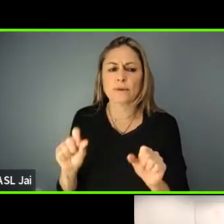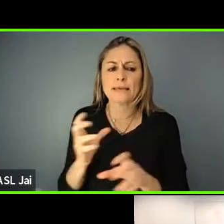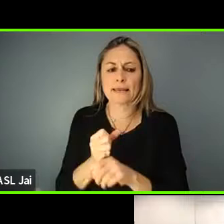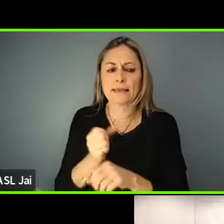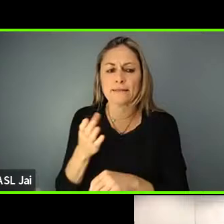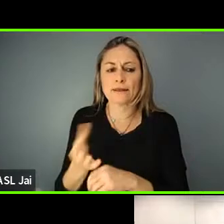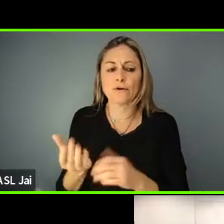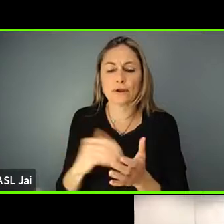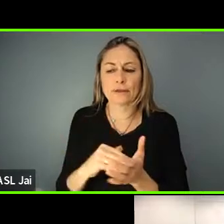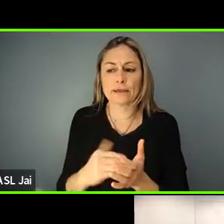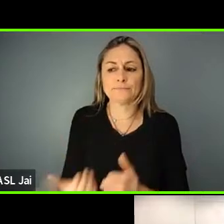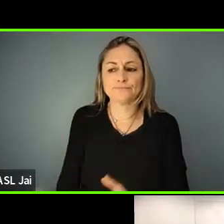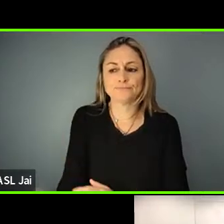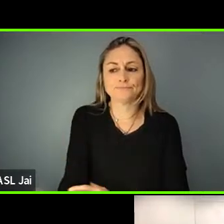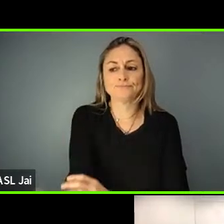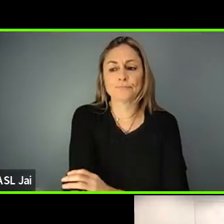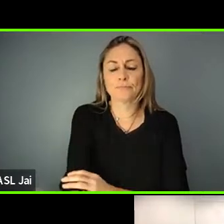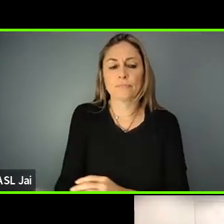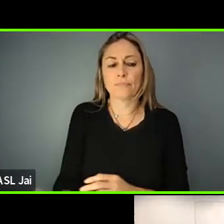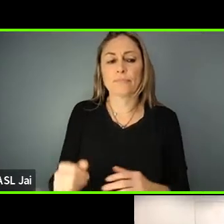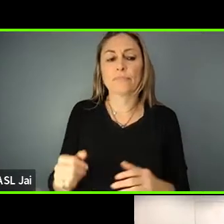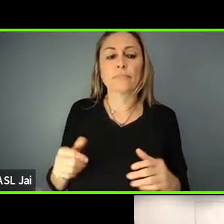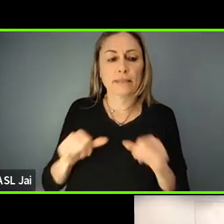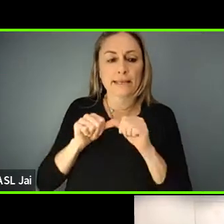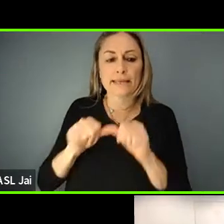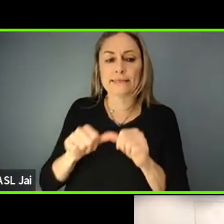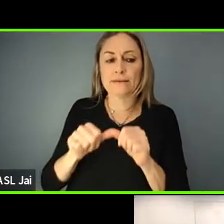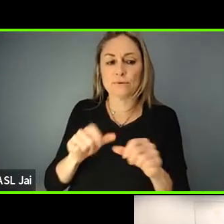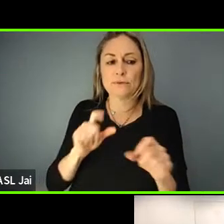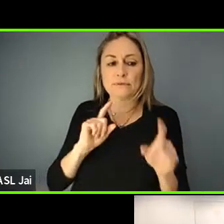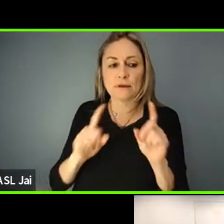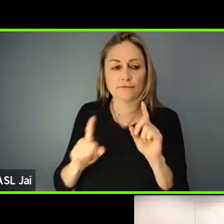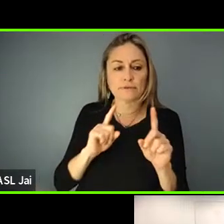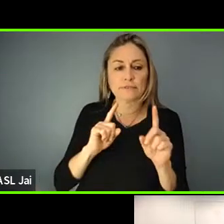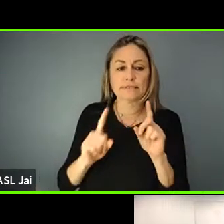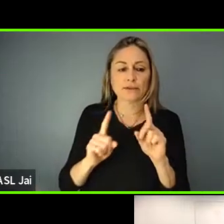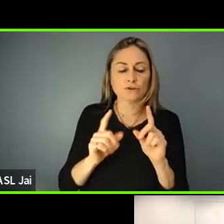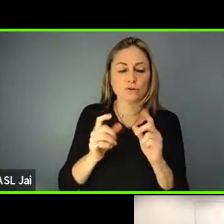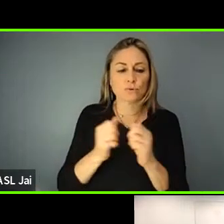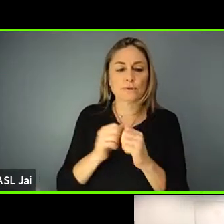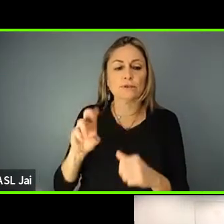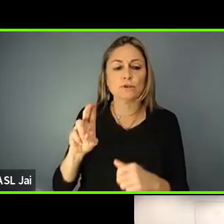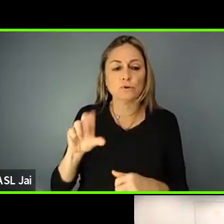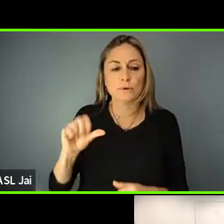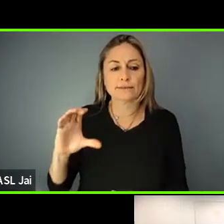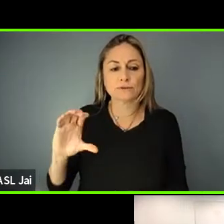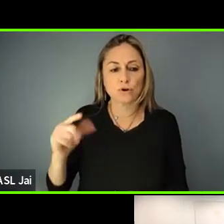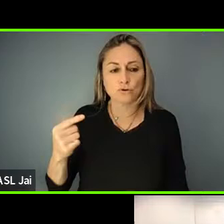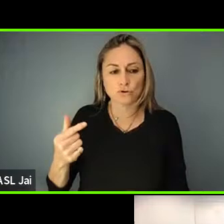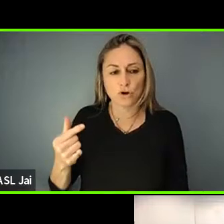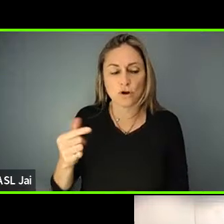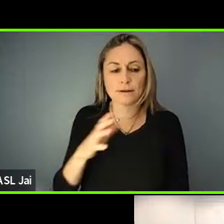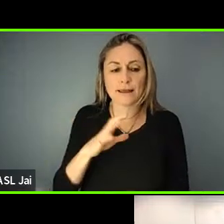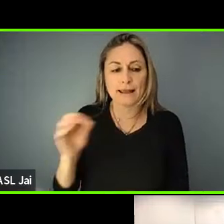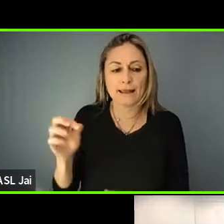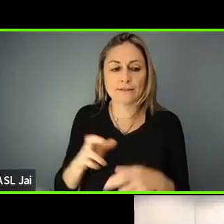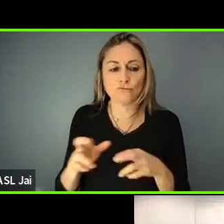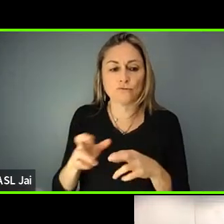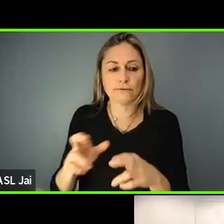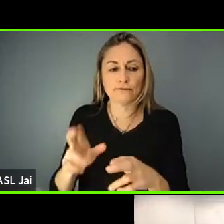but it is a continuous conversation with the U.S. Coast Guard and the river